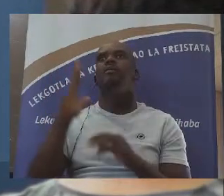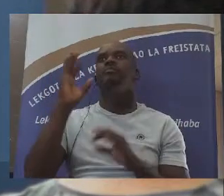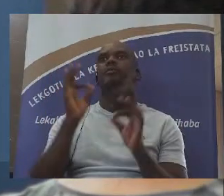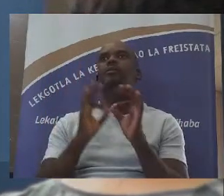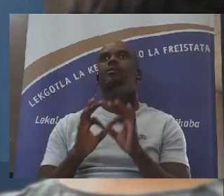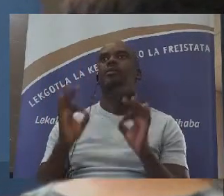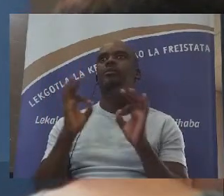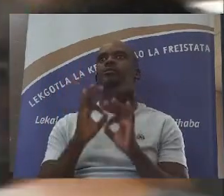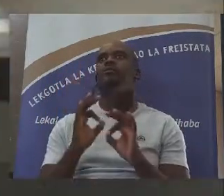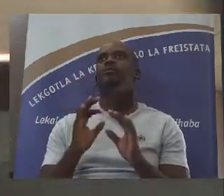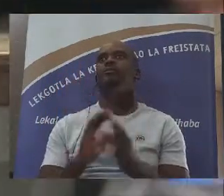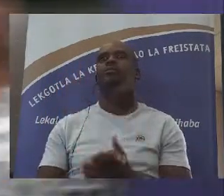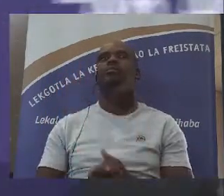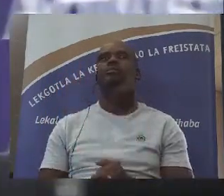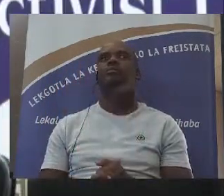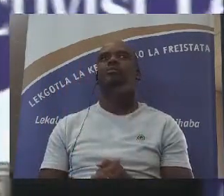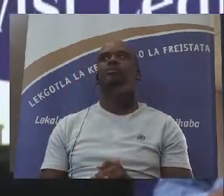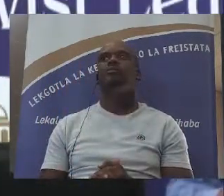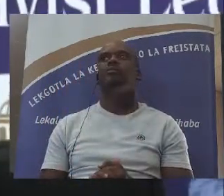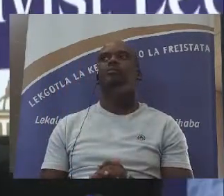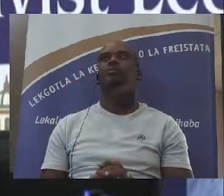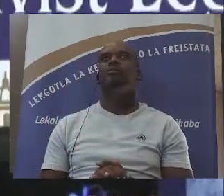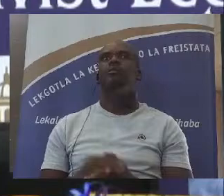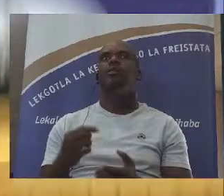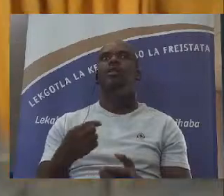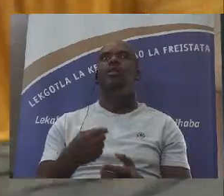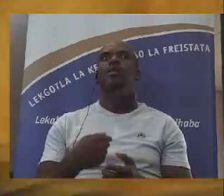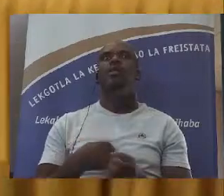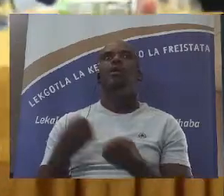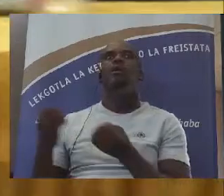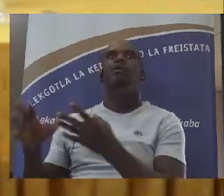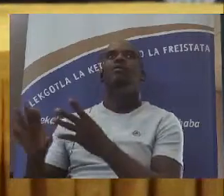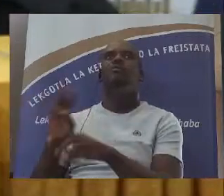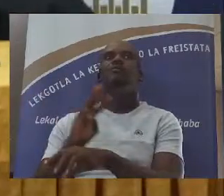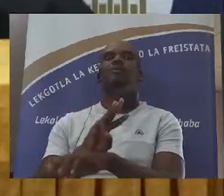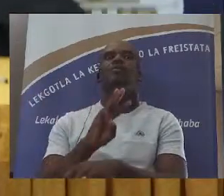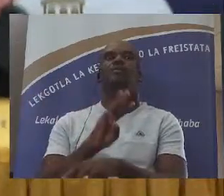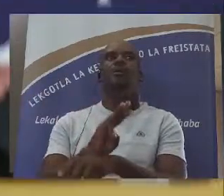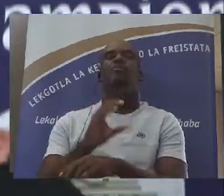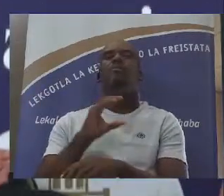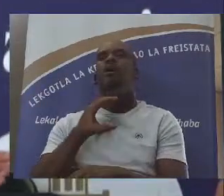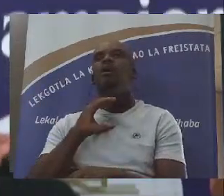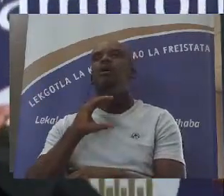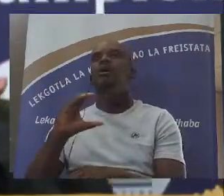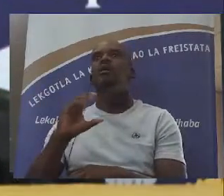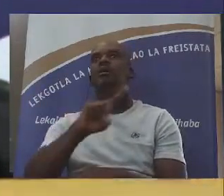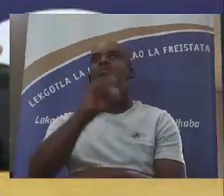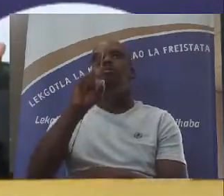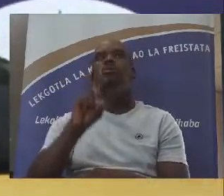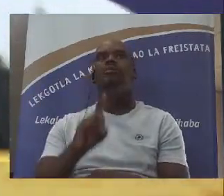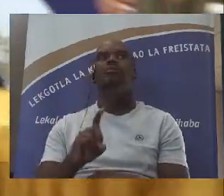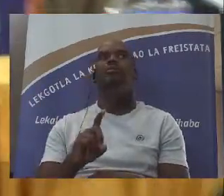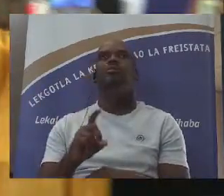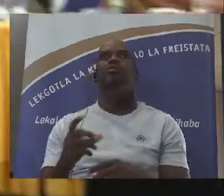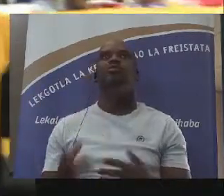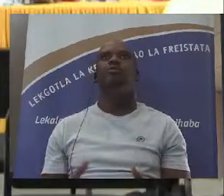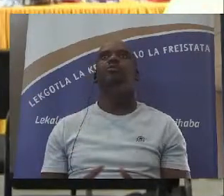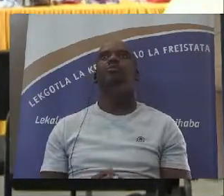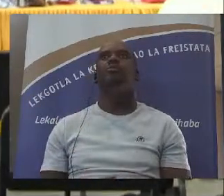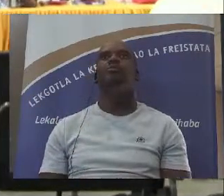So ke tlo fa mme a arabe dipotsonyana tse fokolang tsena tse qetang ho botswa.